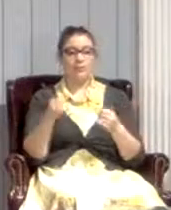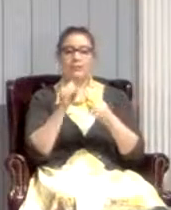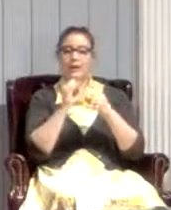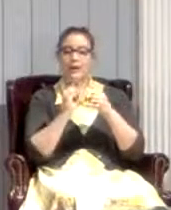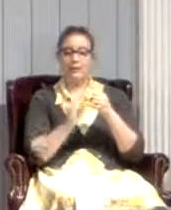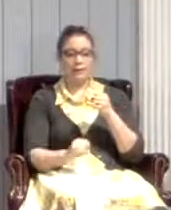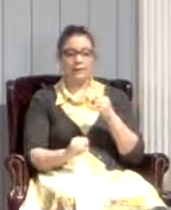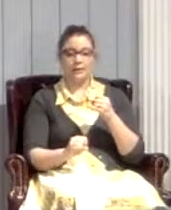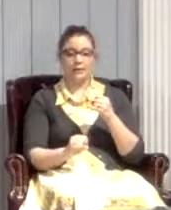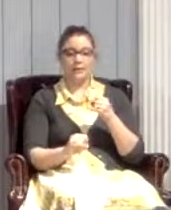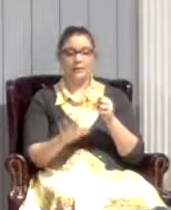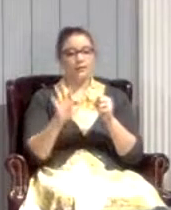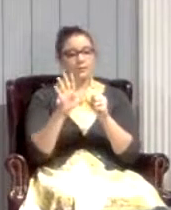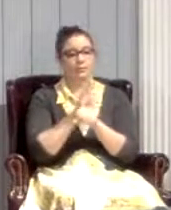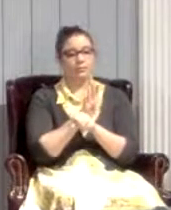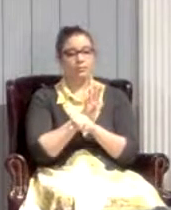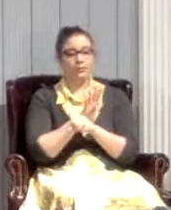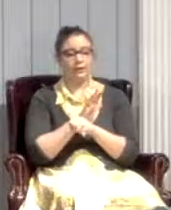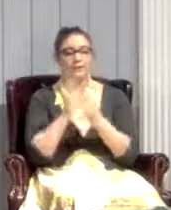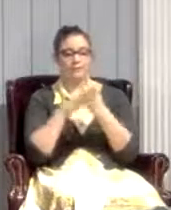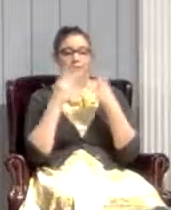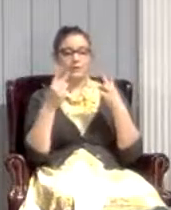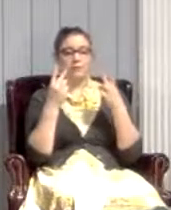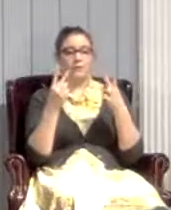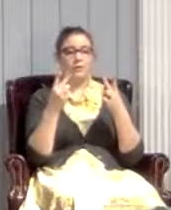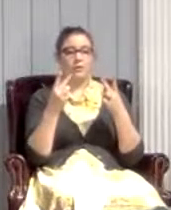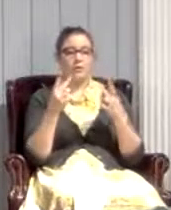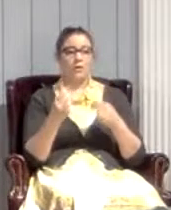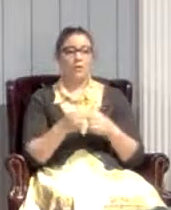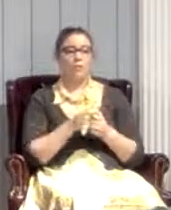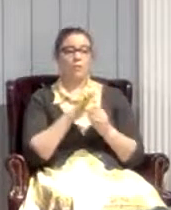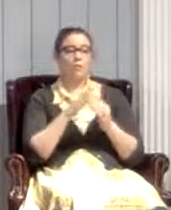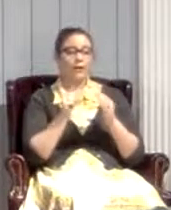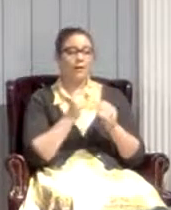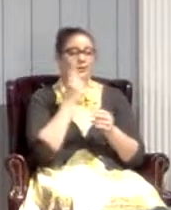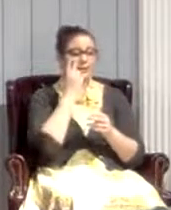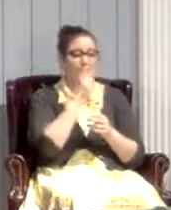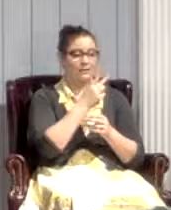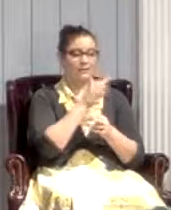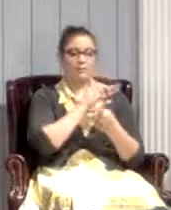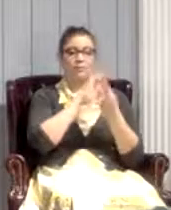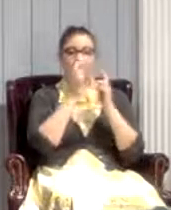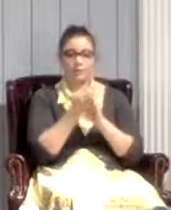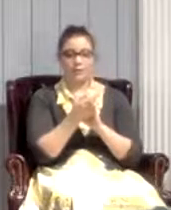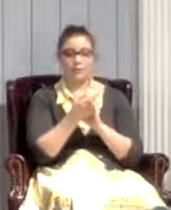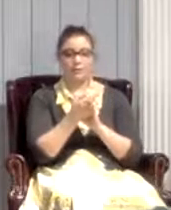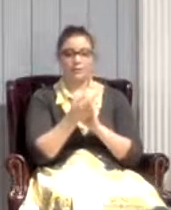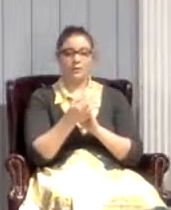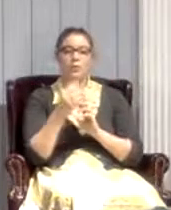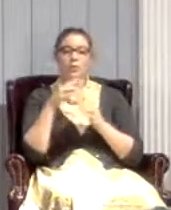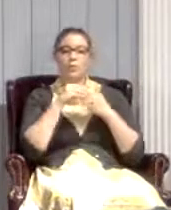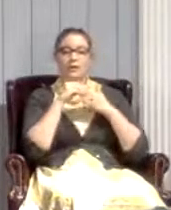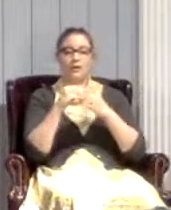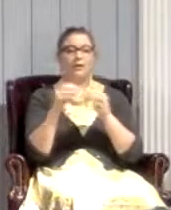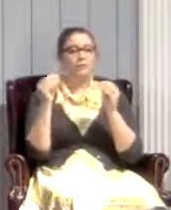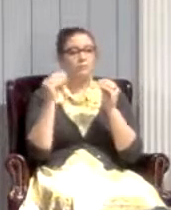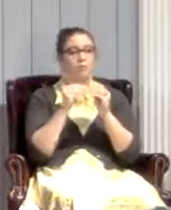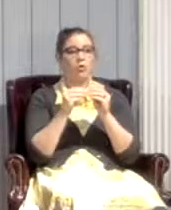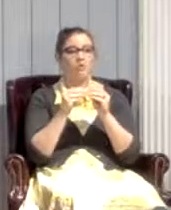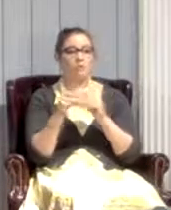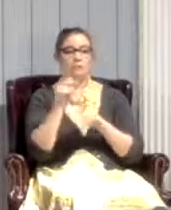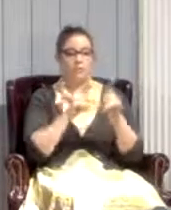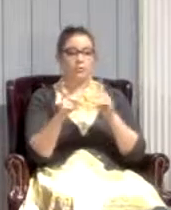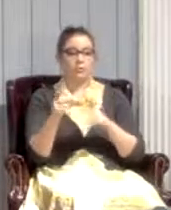victory. And rather than seeing those people repent, would likely lead to more people getting wrapped up in error. And